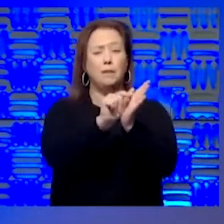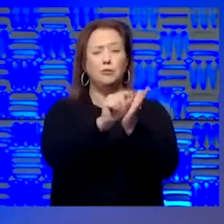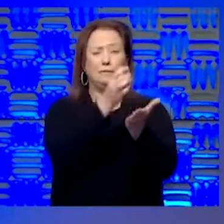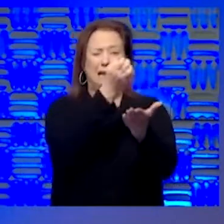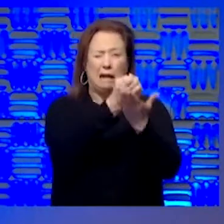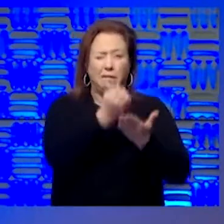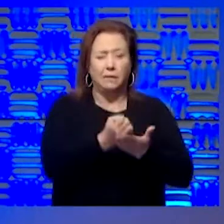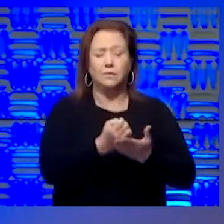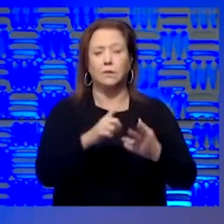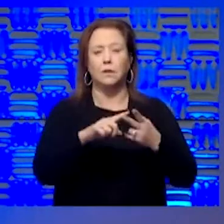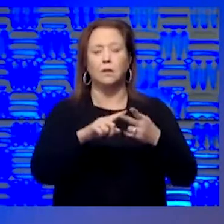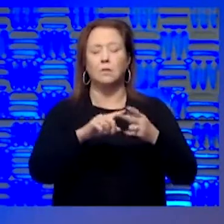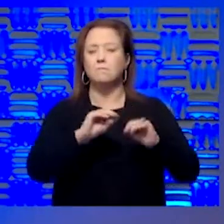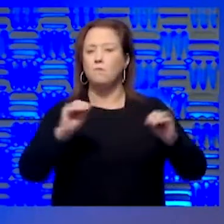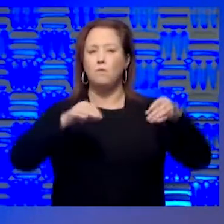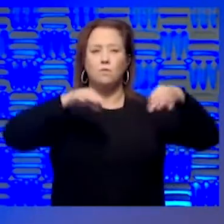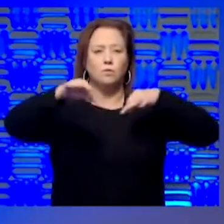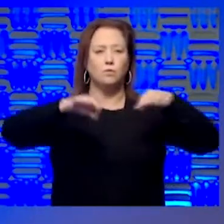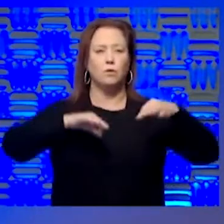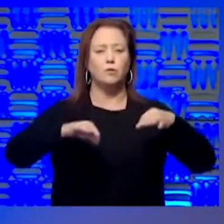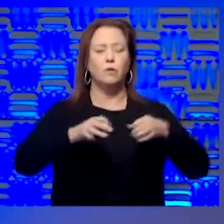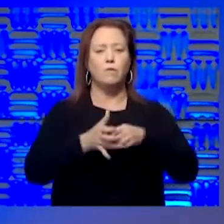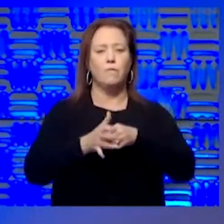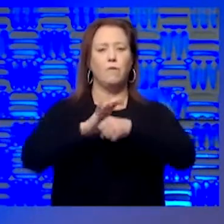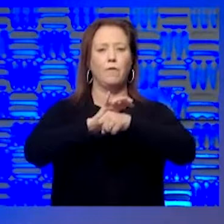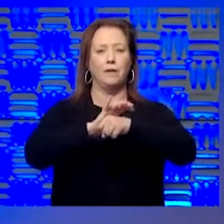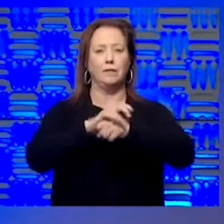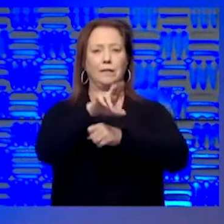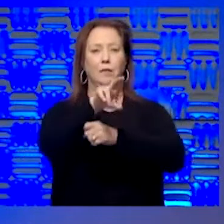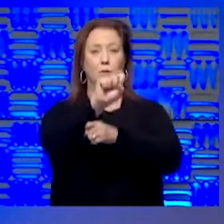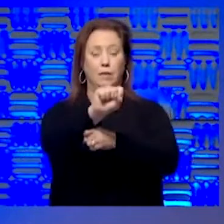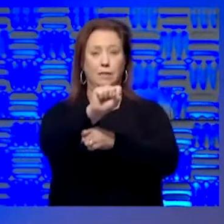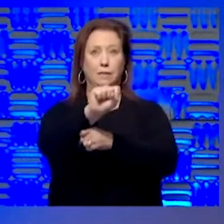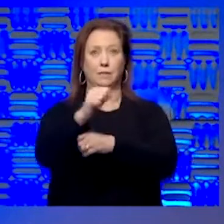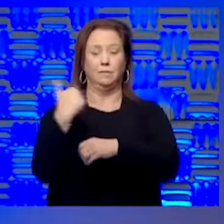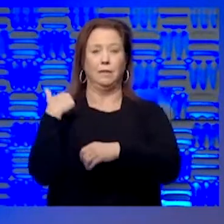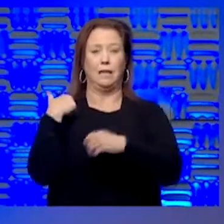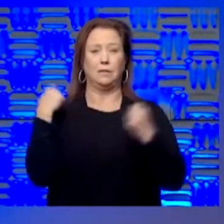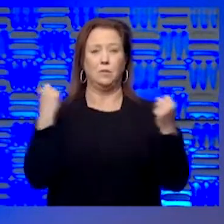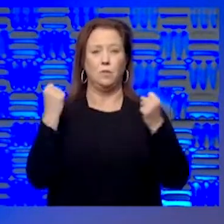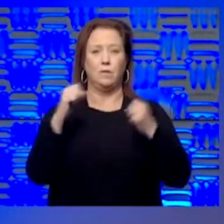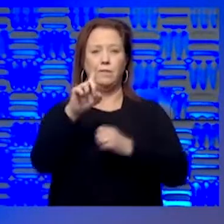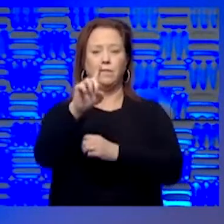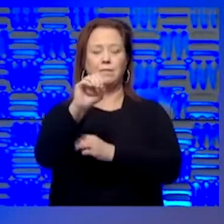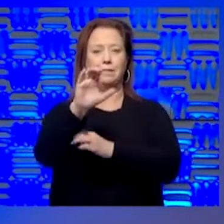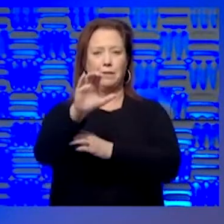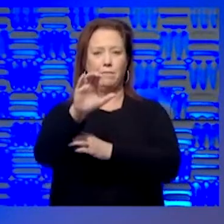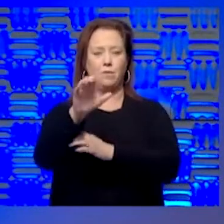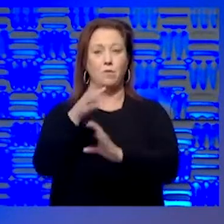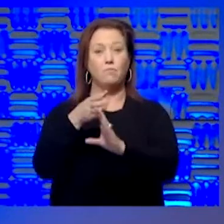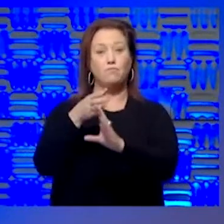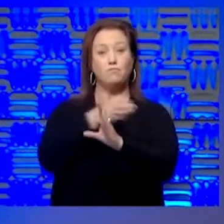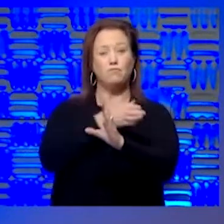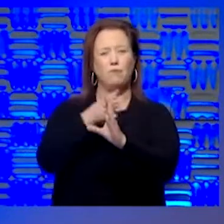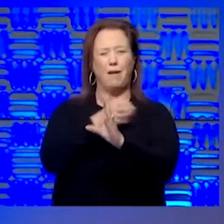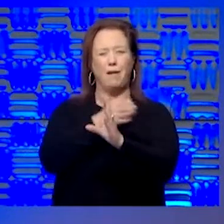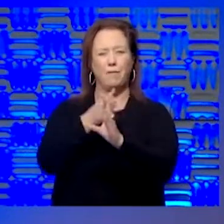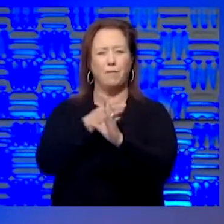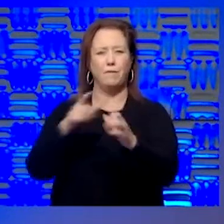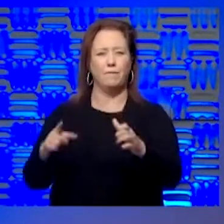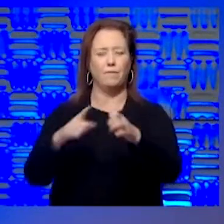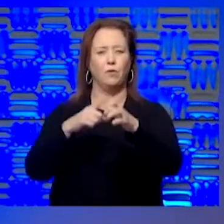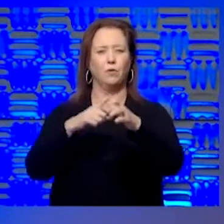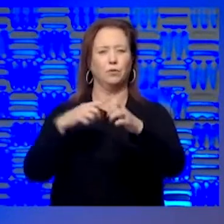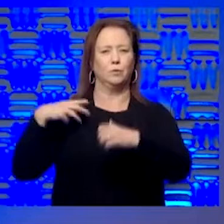or description of novel coronavirus in the United States last winter in December, prior to those first cases